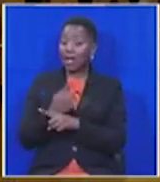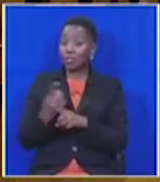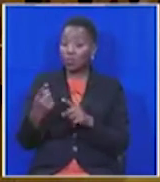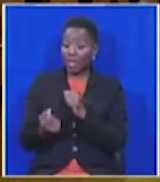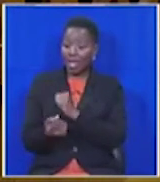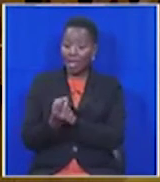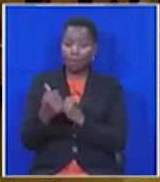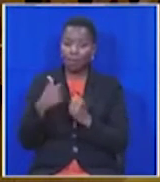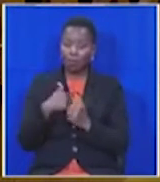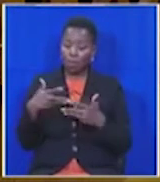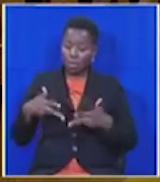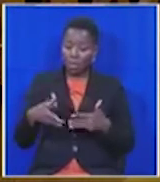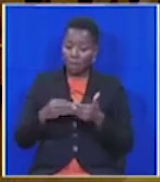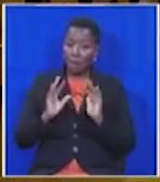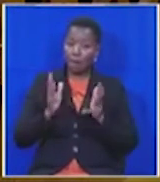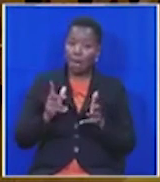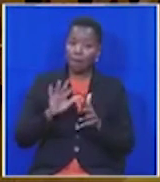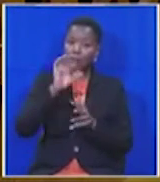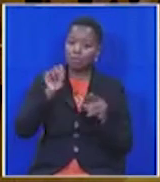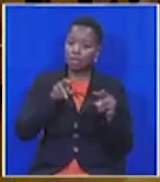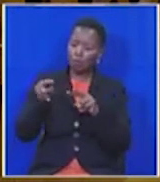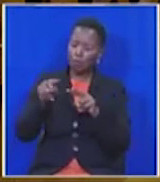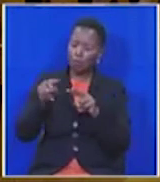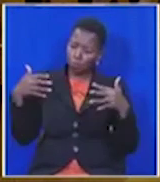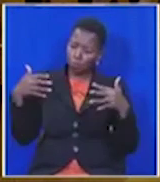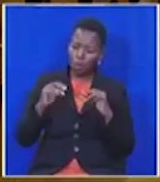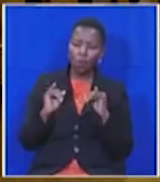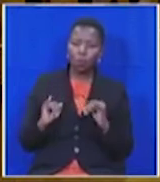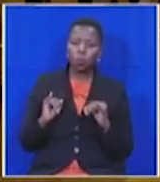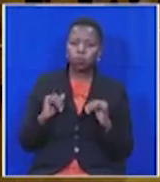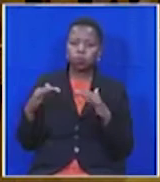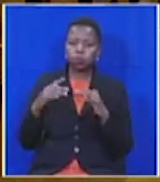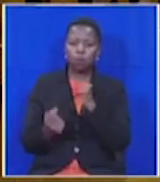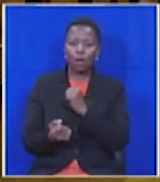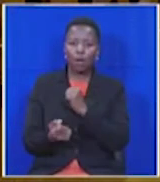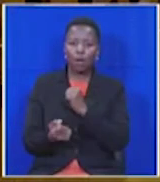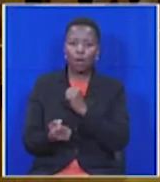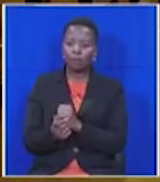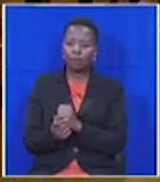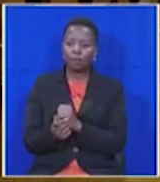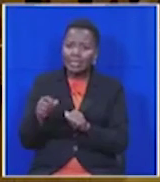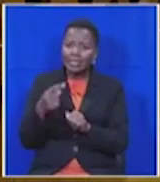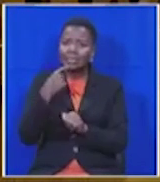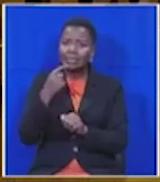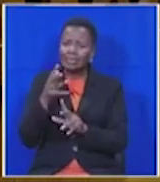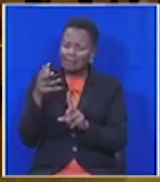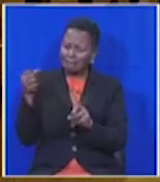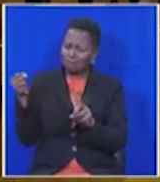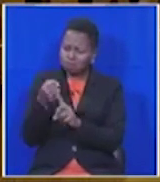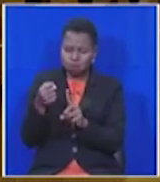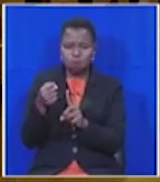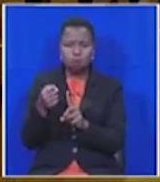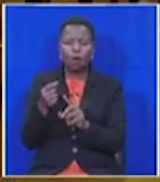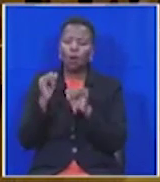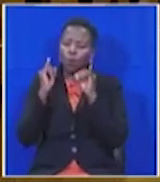only us sitting here in Parliament, but shocked the country as a whole. And with every right to. We saw gross acts of violence.